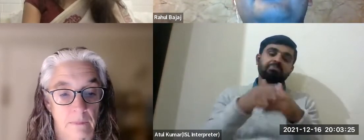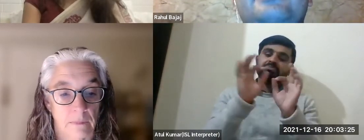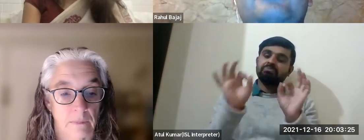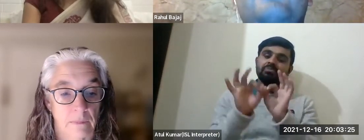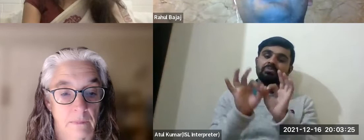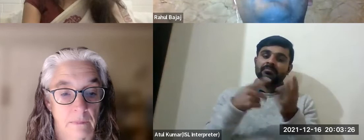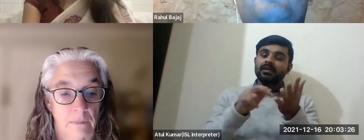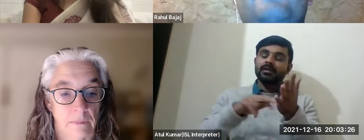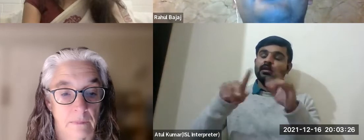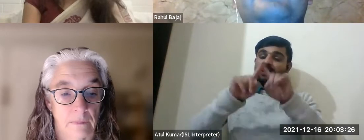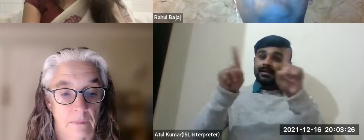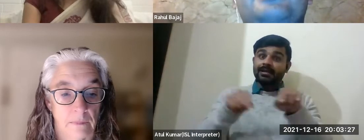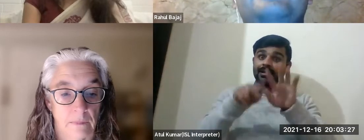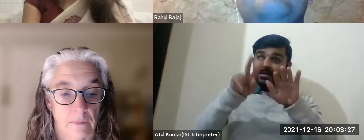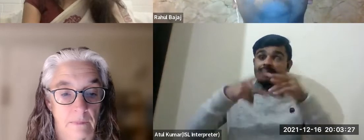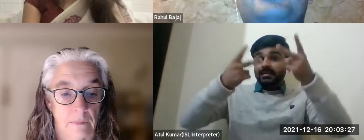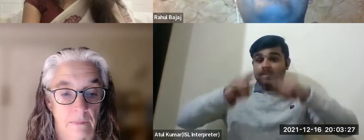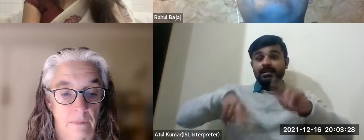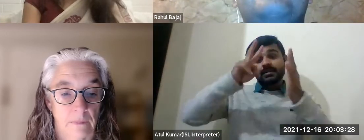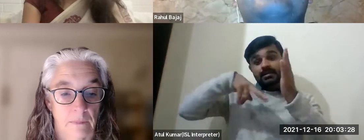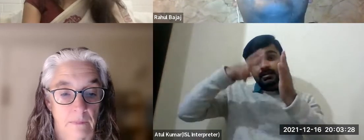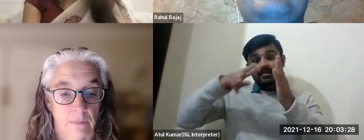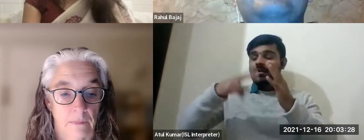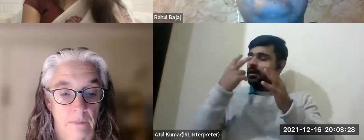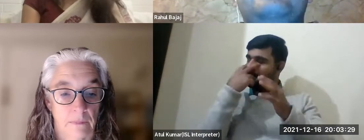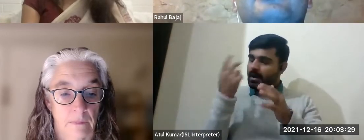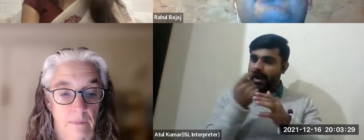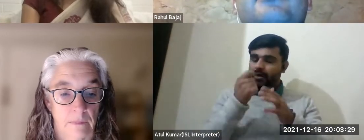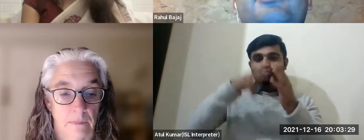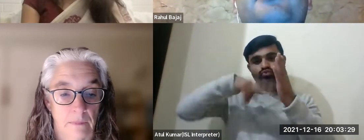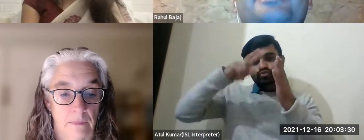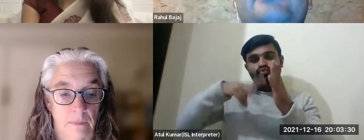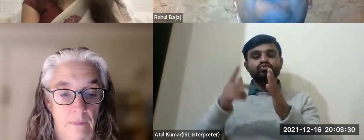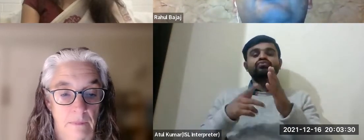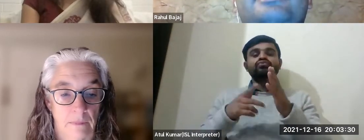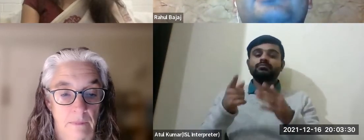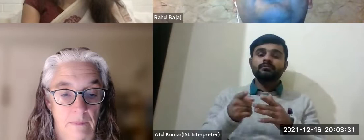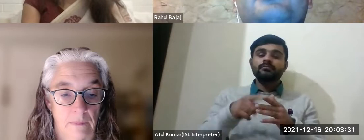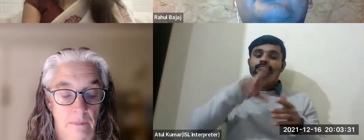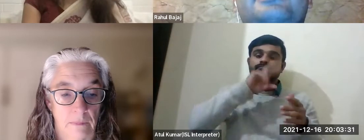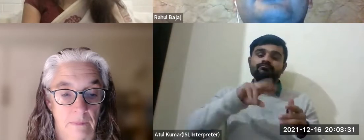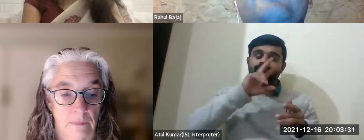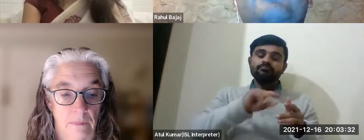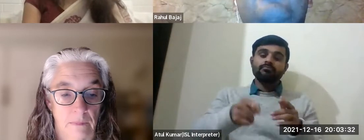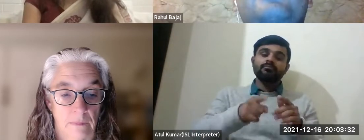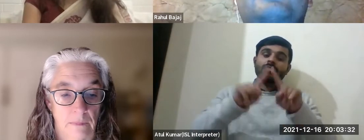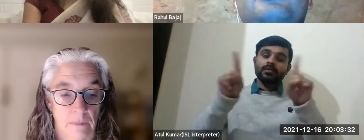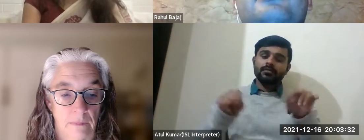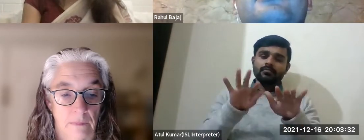the screen reader, which is the software that the blind use to access the screen, which speaks out the text on the screen,